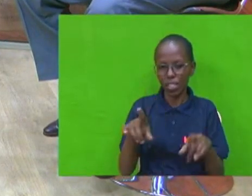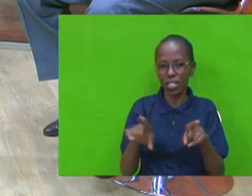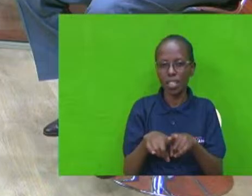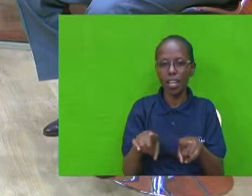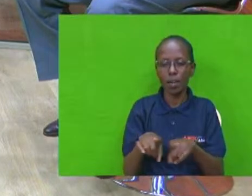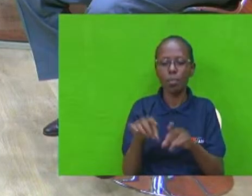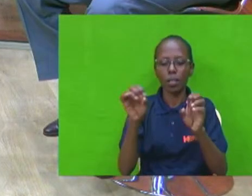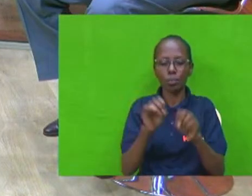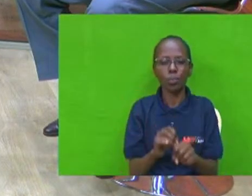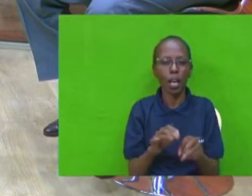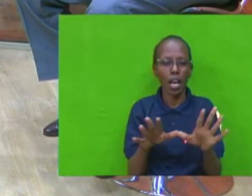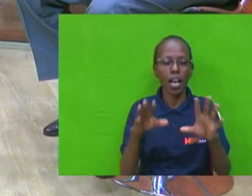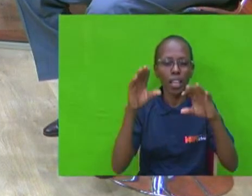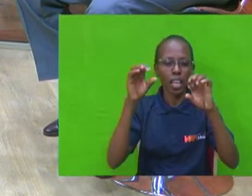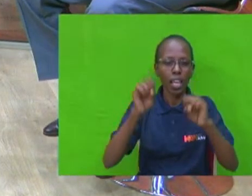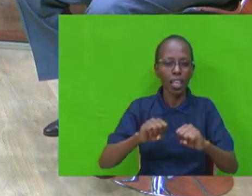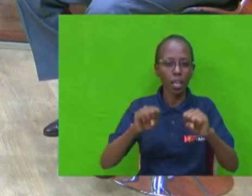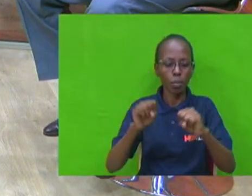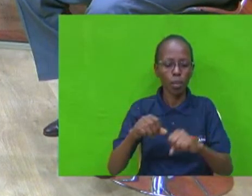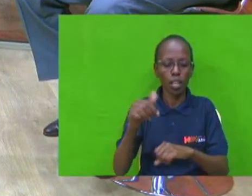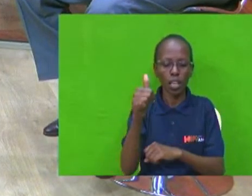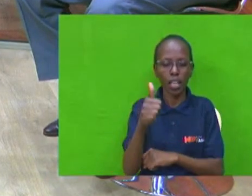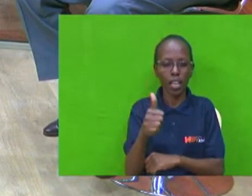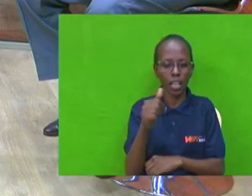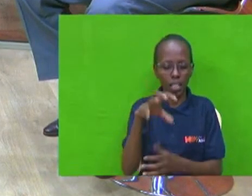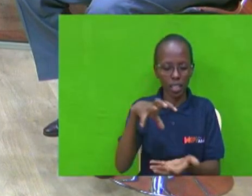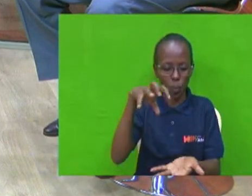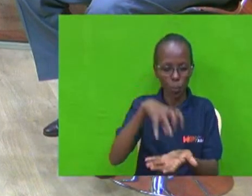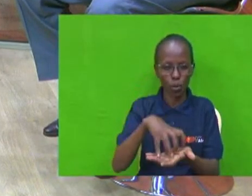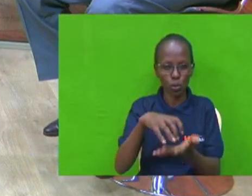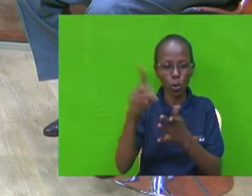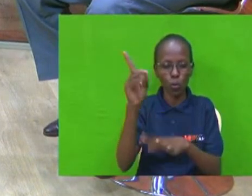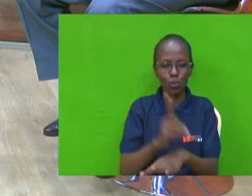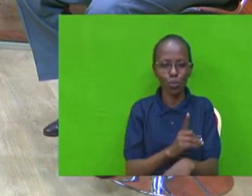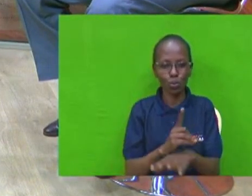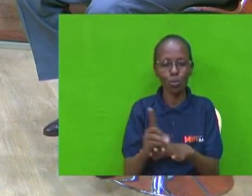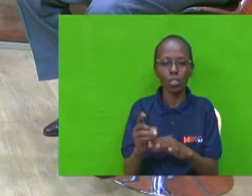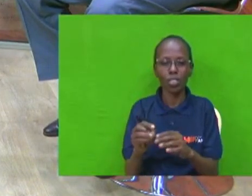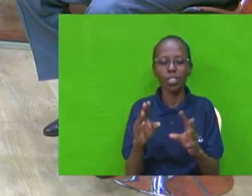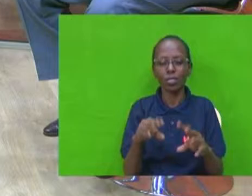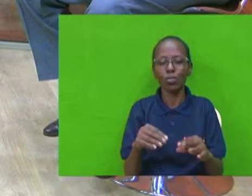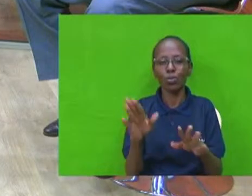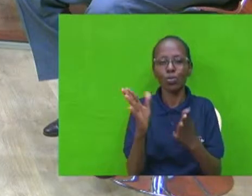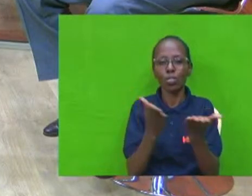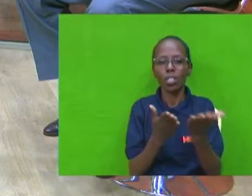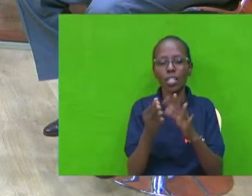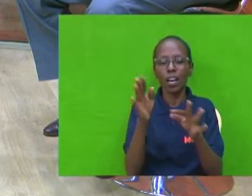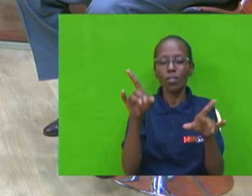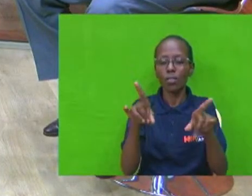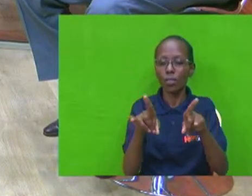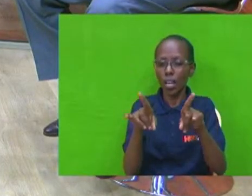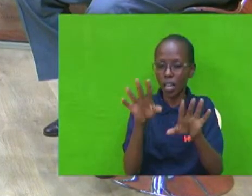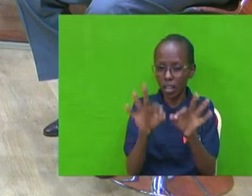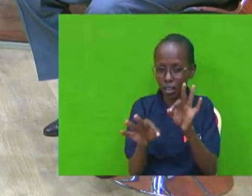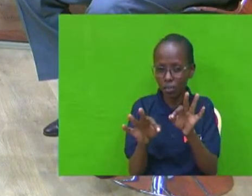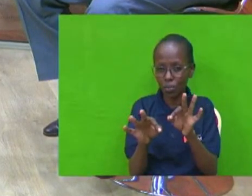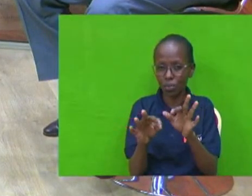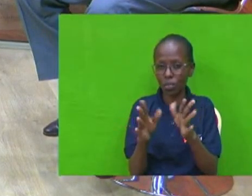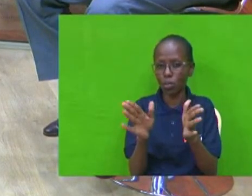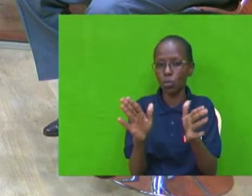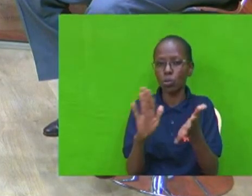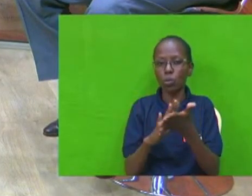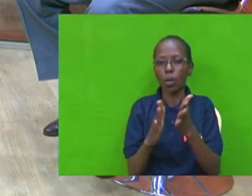elevating and ennobling as any post of duty he may be called to fill, mm-hmm. even if mm-hmm. it is to be the chief